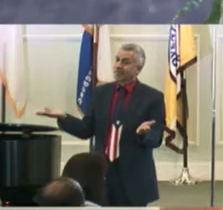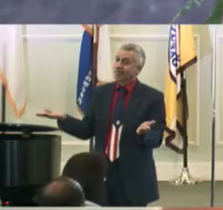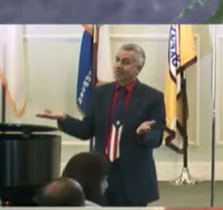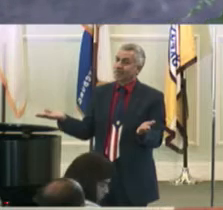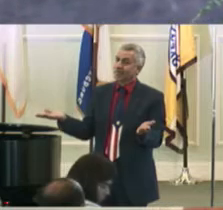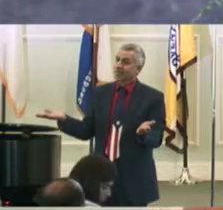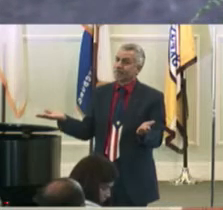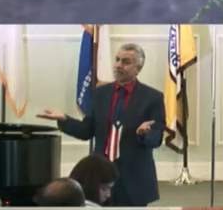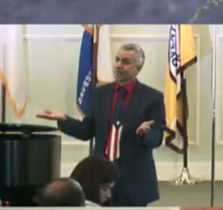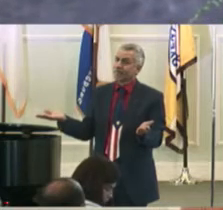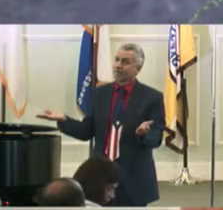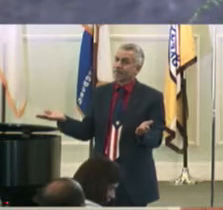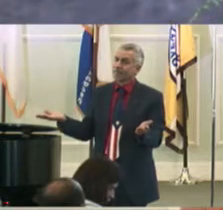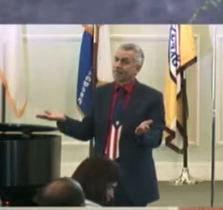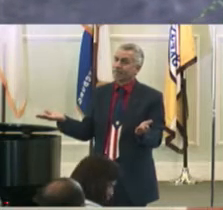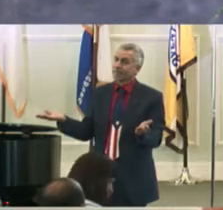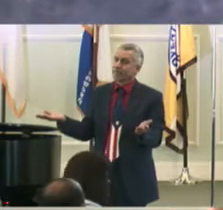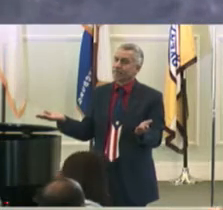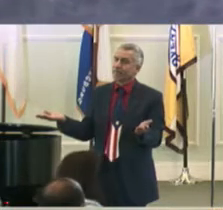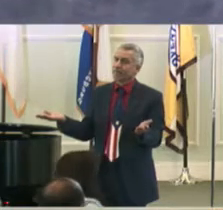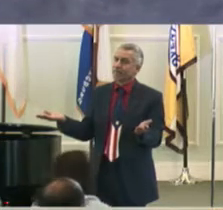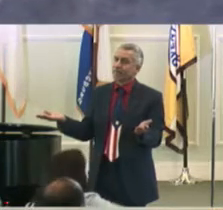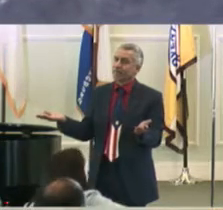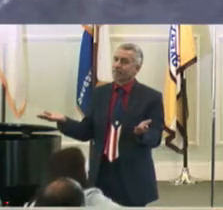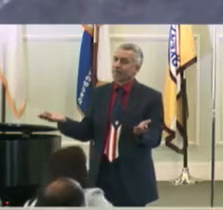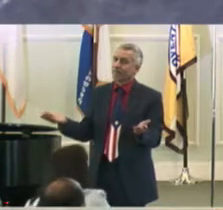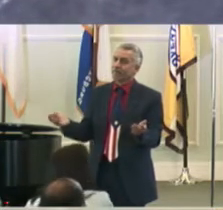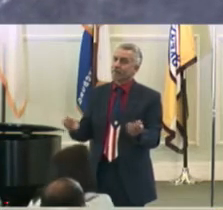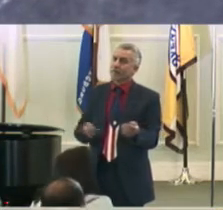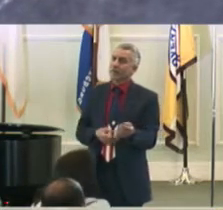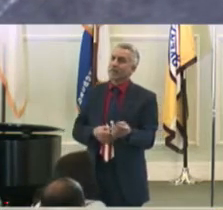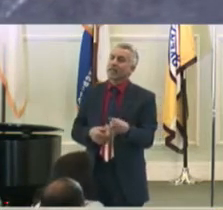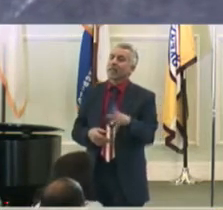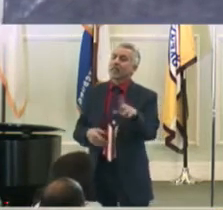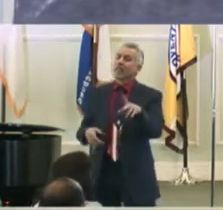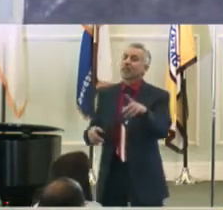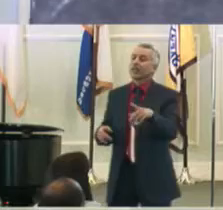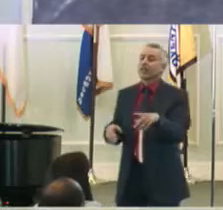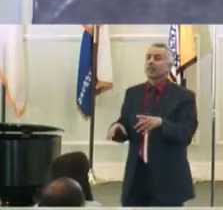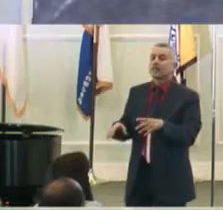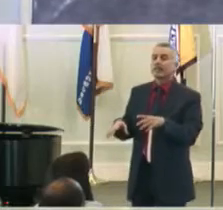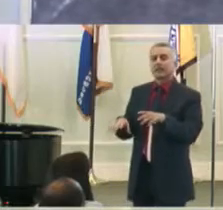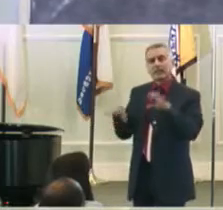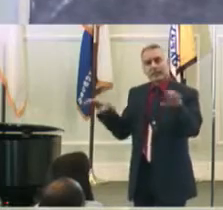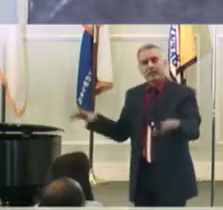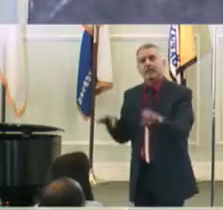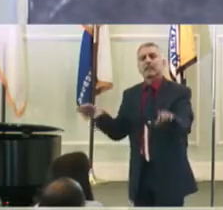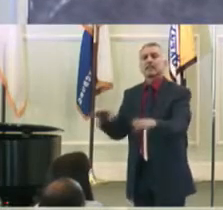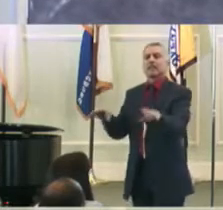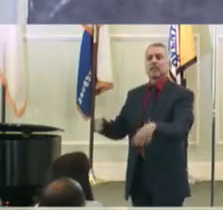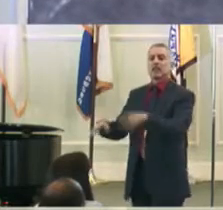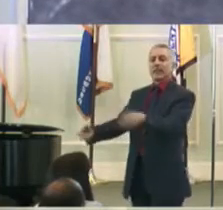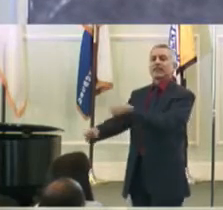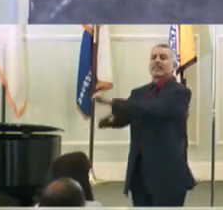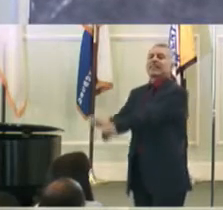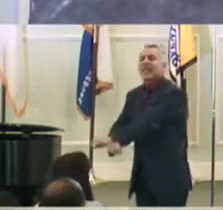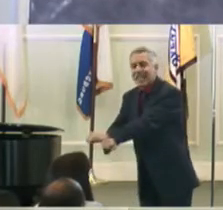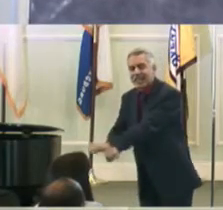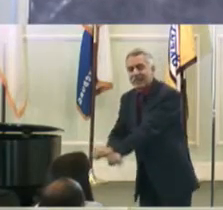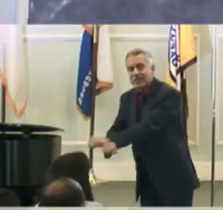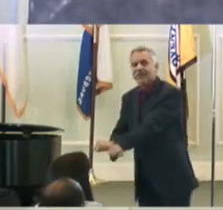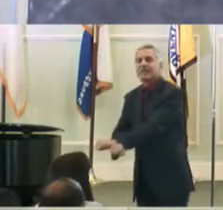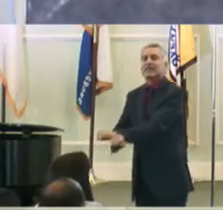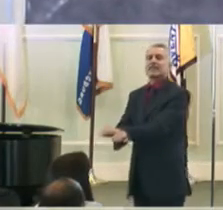So the preeminent characteristic of a slave, back to Philippians 2:5, the most important aspect of